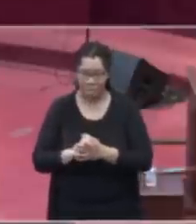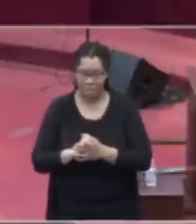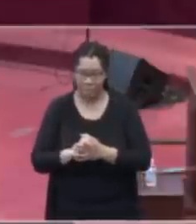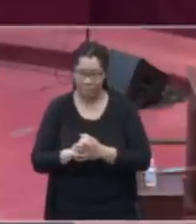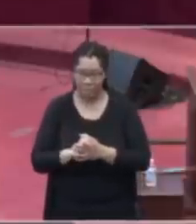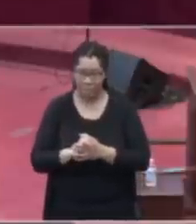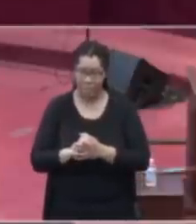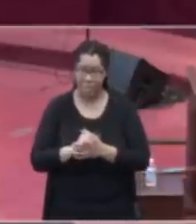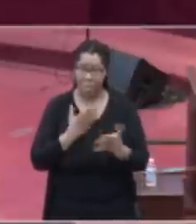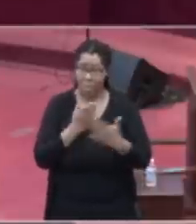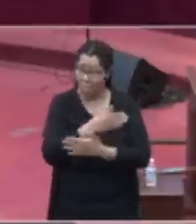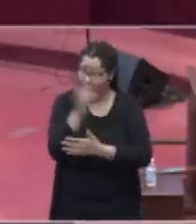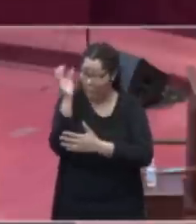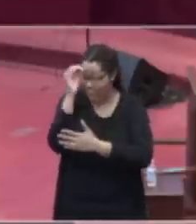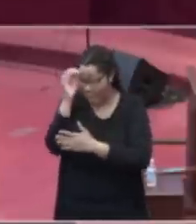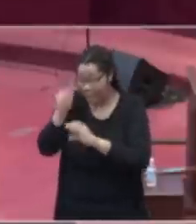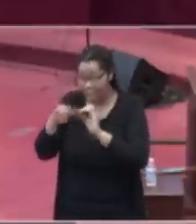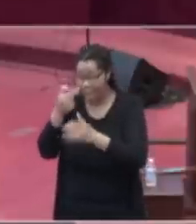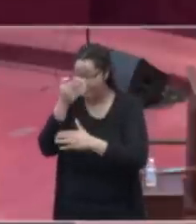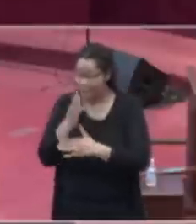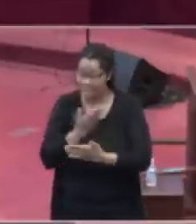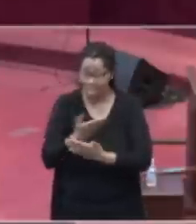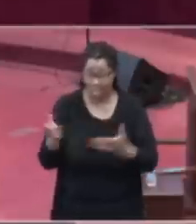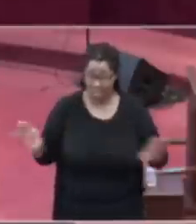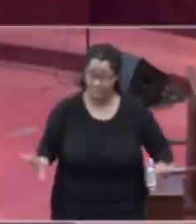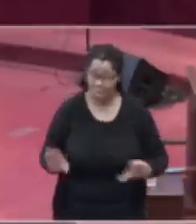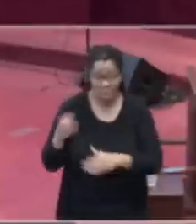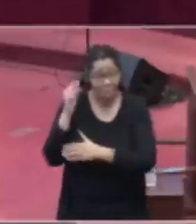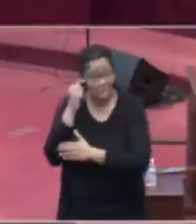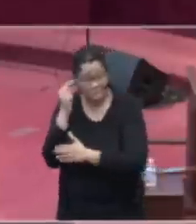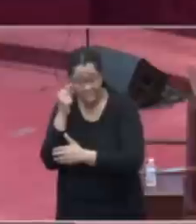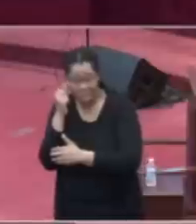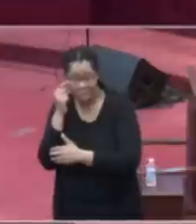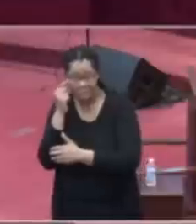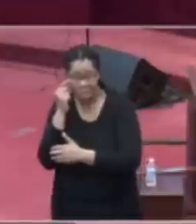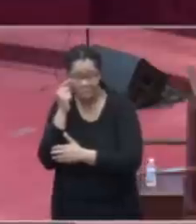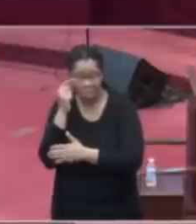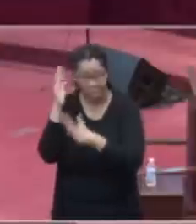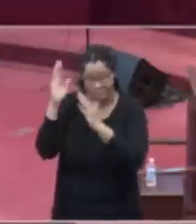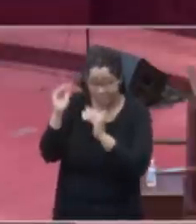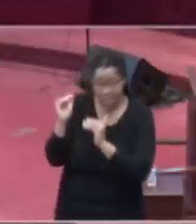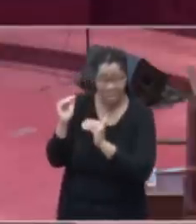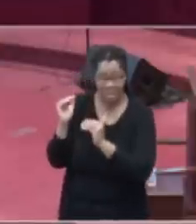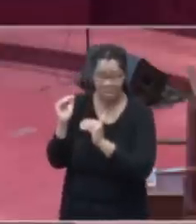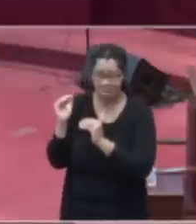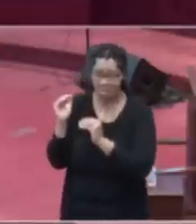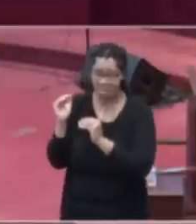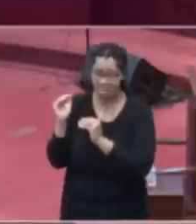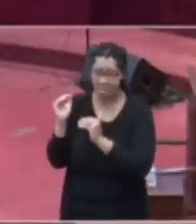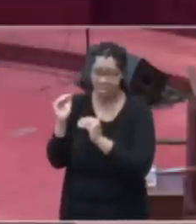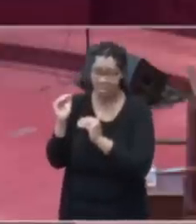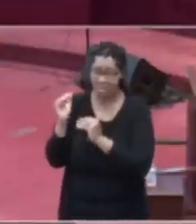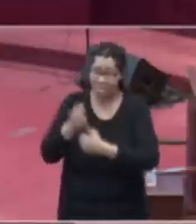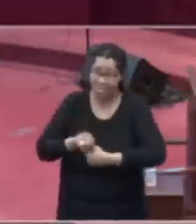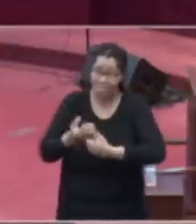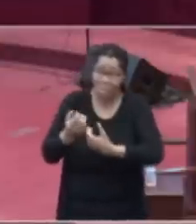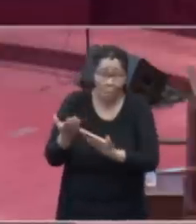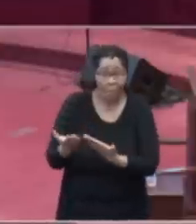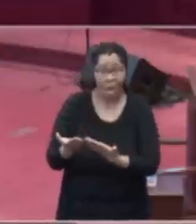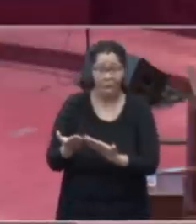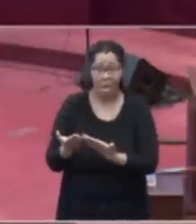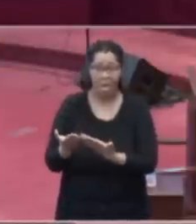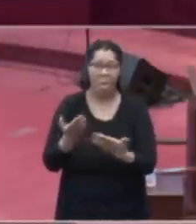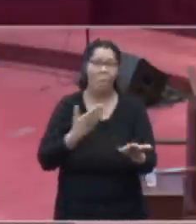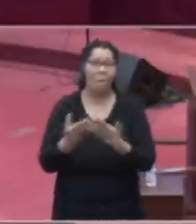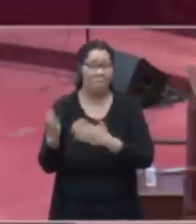That whatever your opinion of God's ways, God's thoughts, God's expectations, God's expressions,